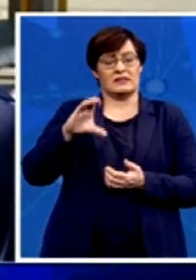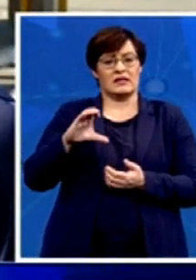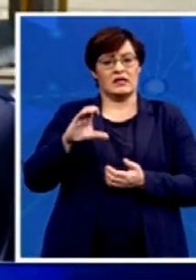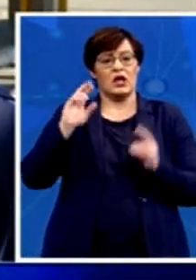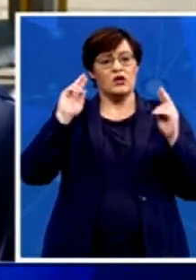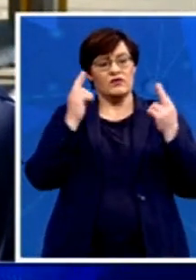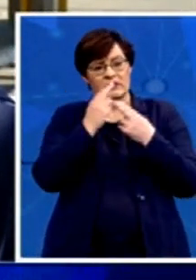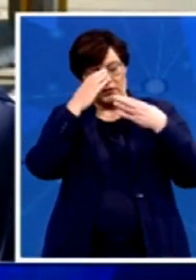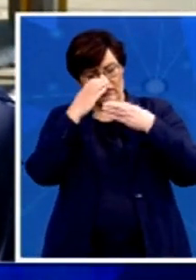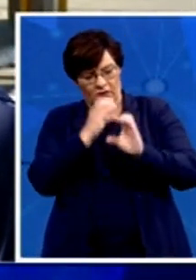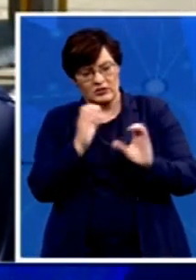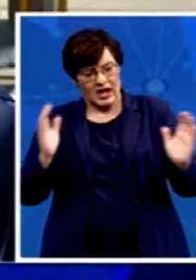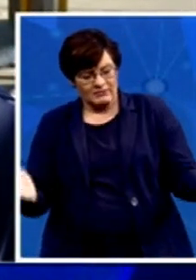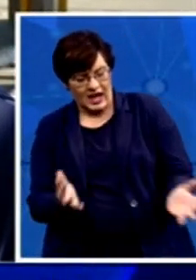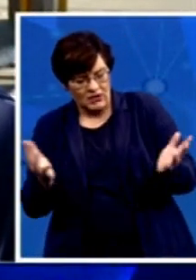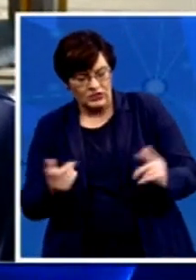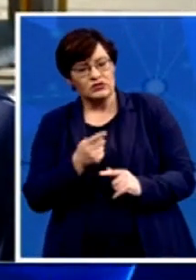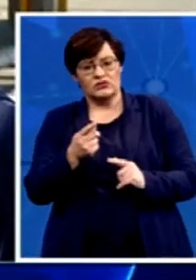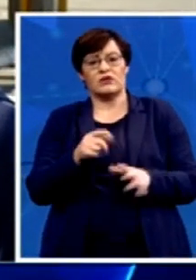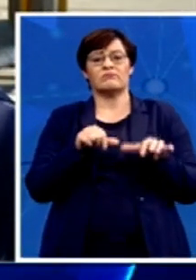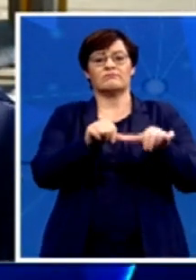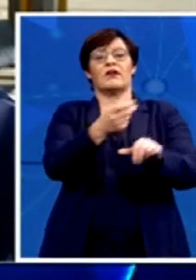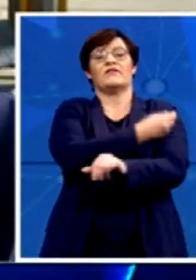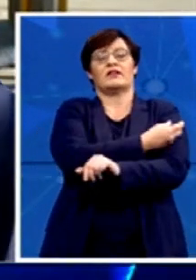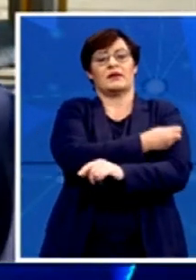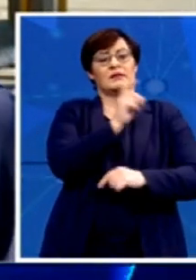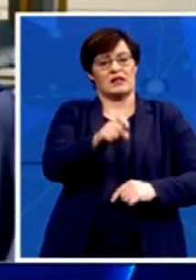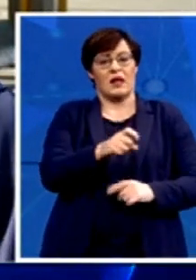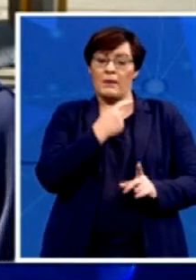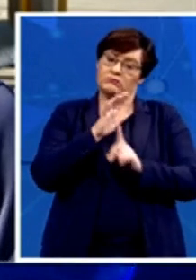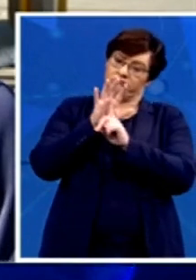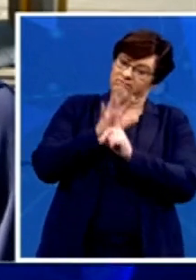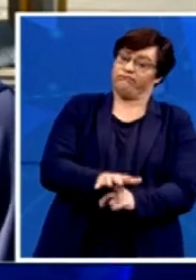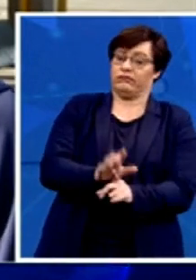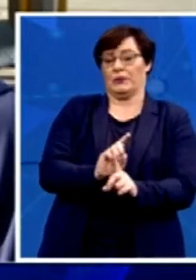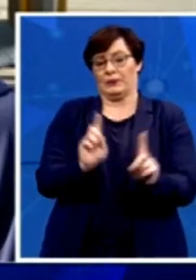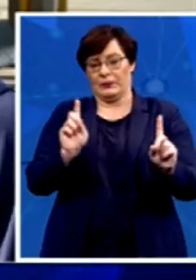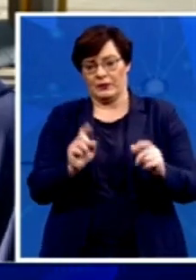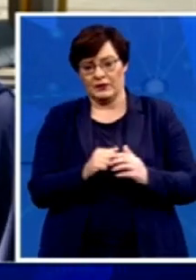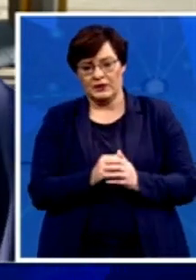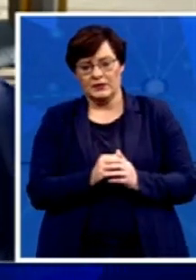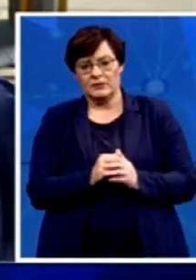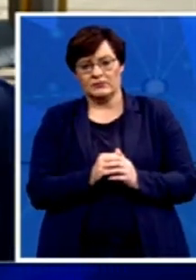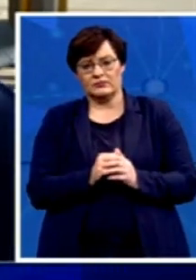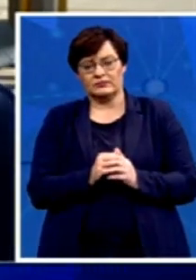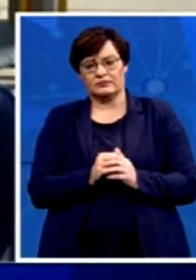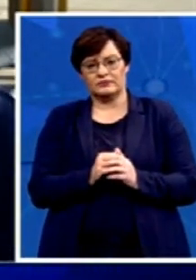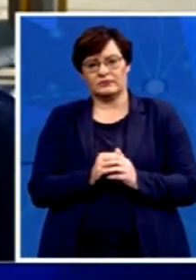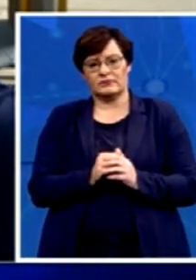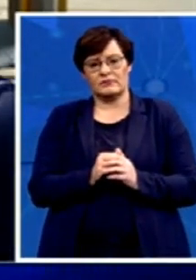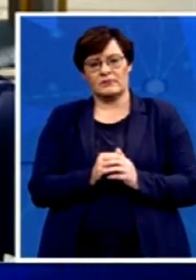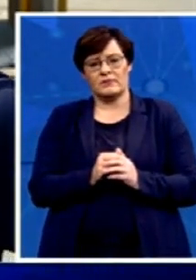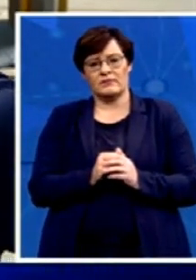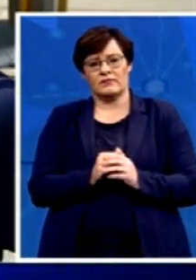to vaccinate instead of imposing this vaccination certificate or pass. Yes, that has been